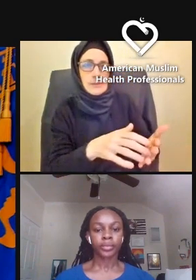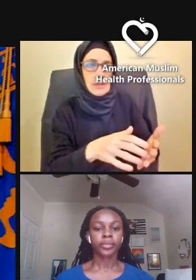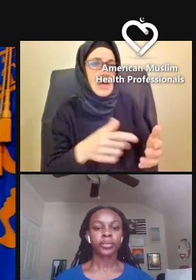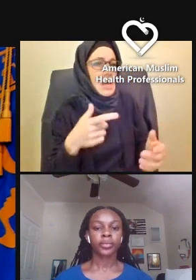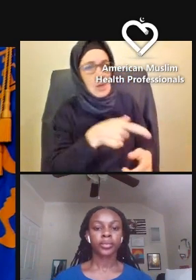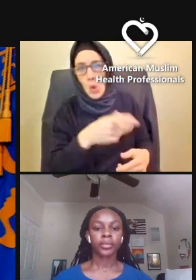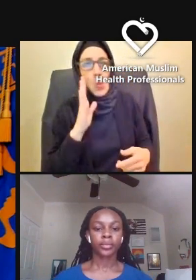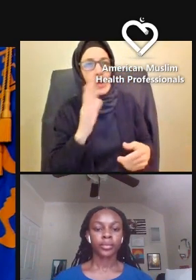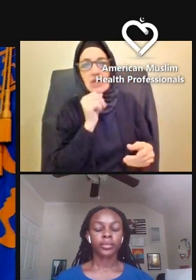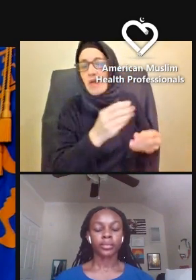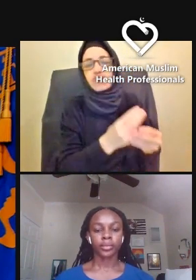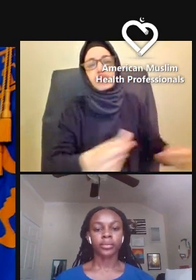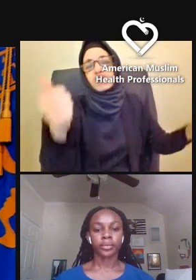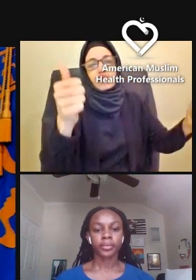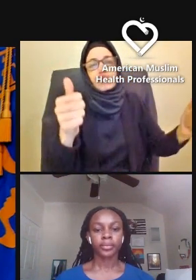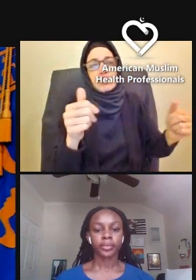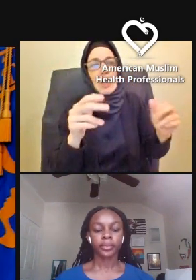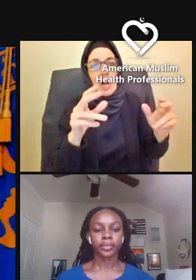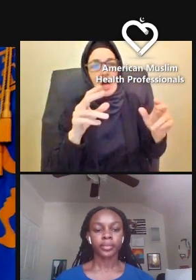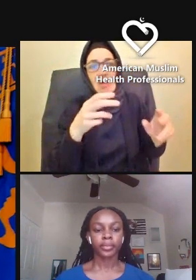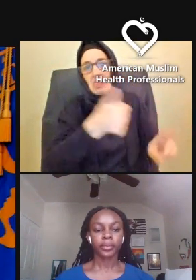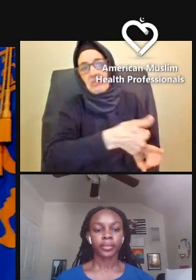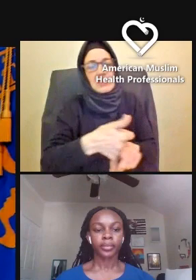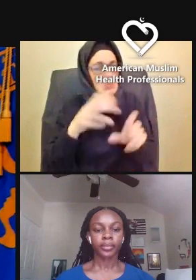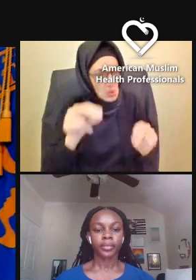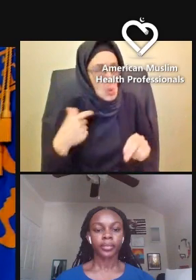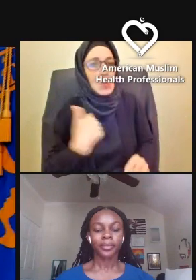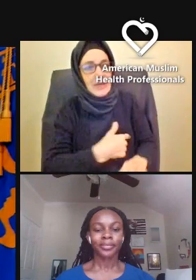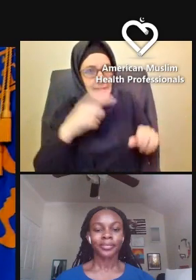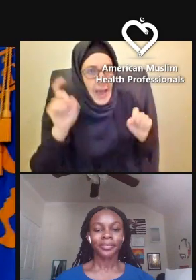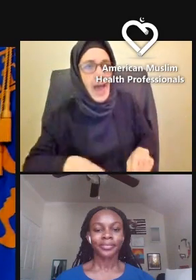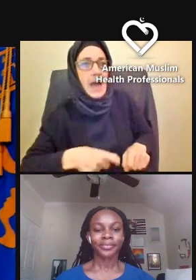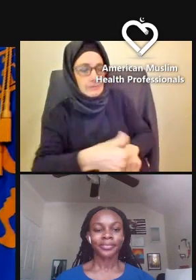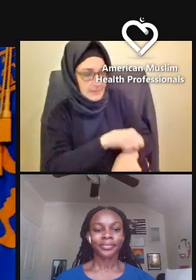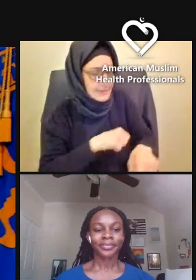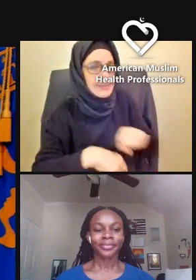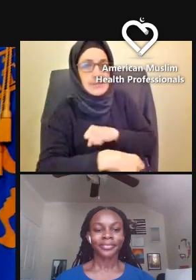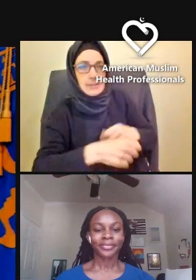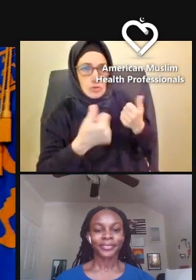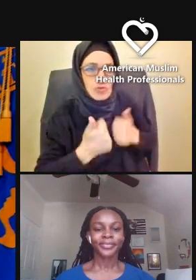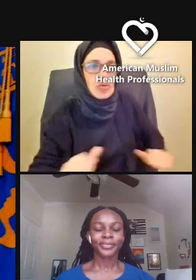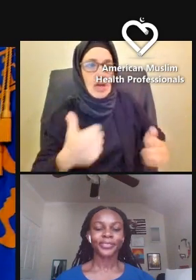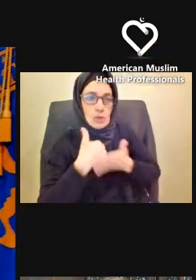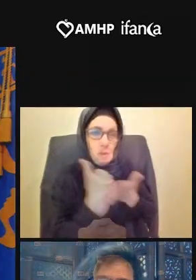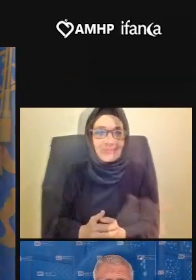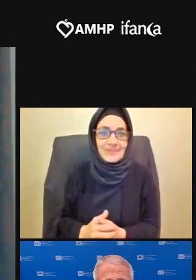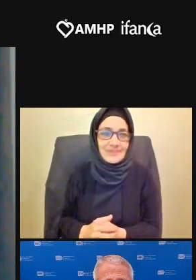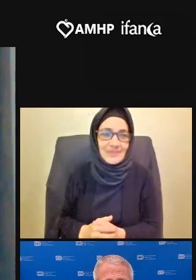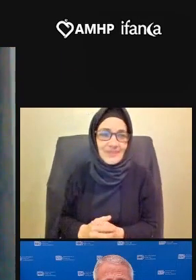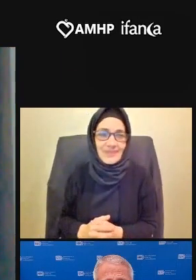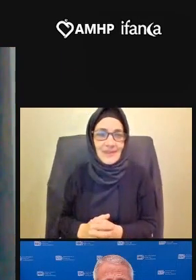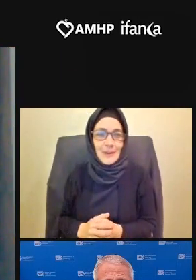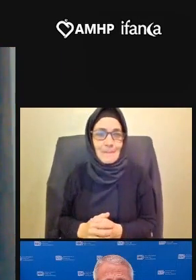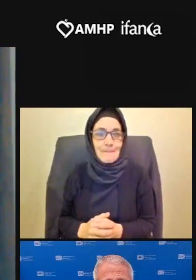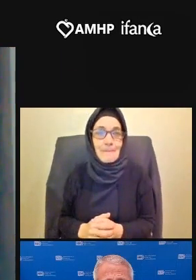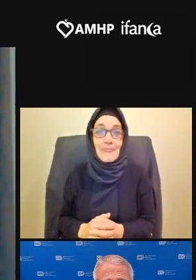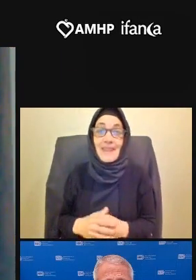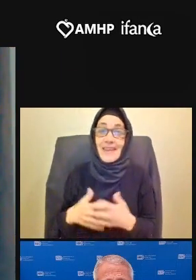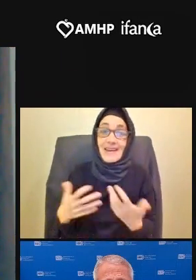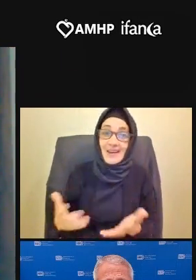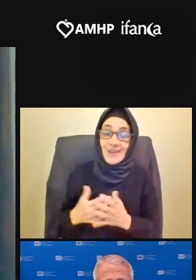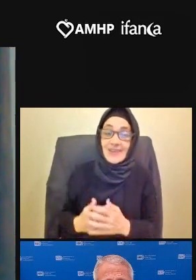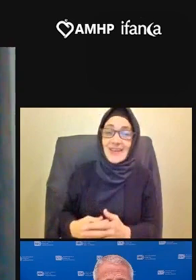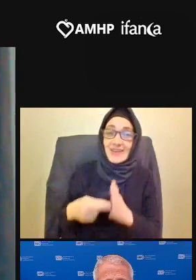make them disappear. So perhaps this will be a good lesson as the years go on. Thank you. Well, on behalf